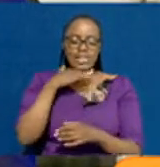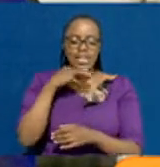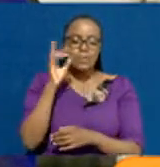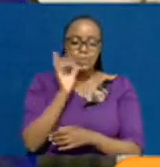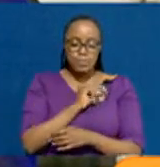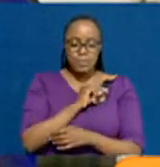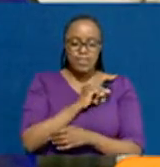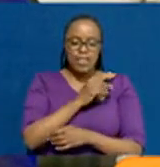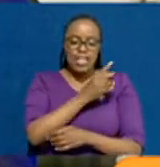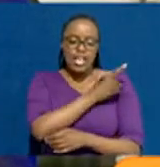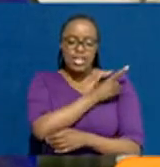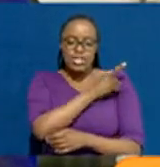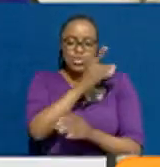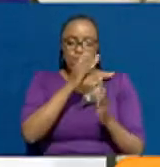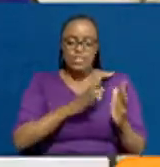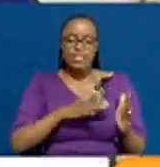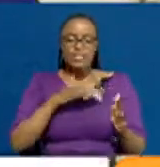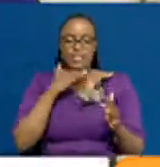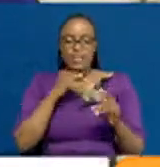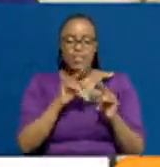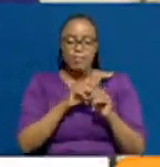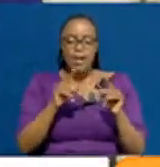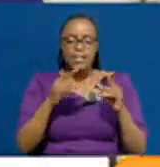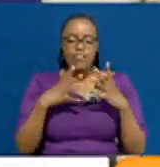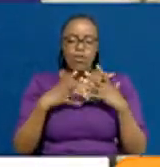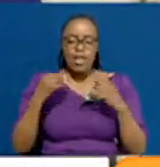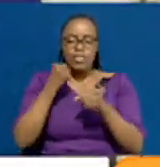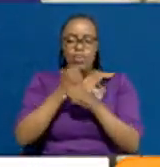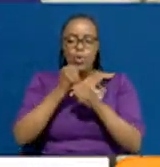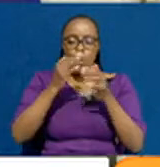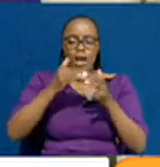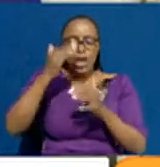So for healthcare workers, we know